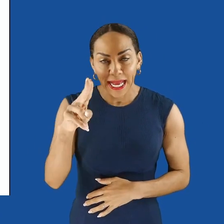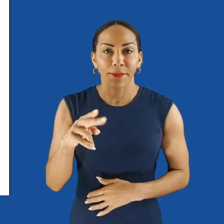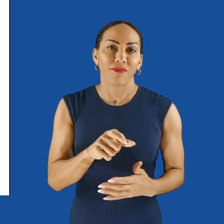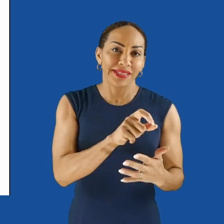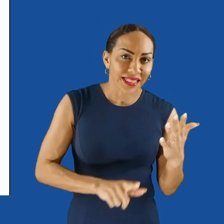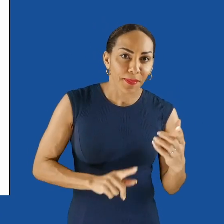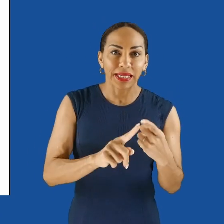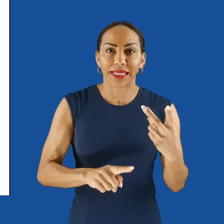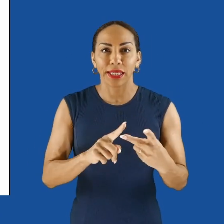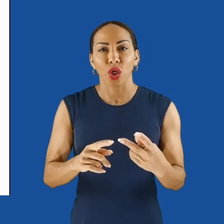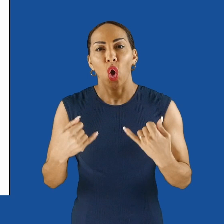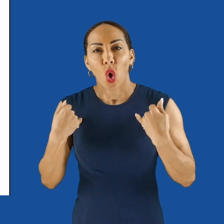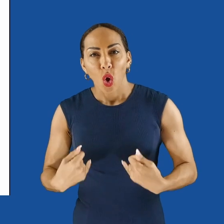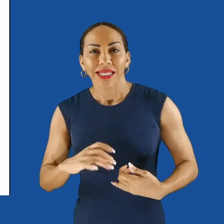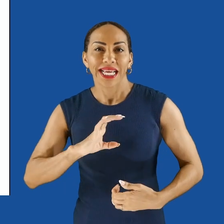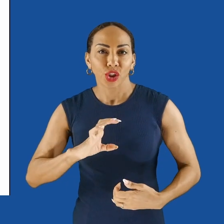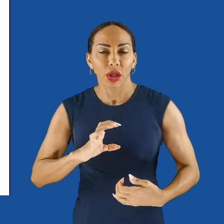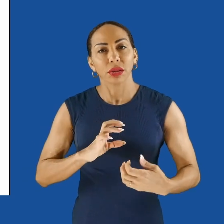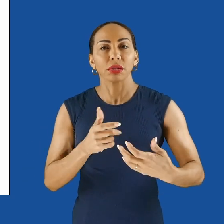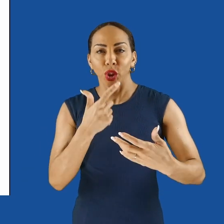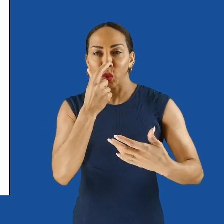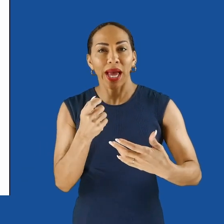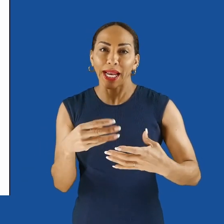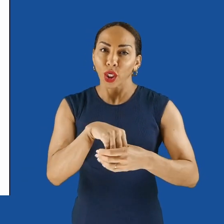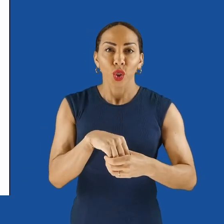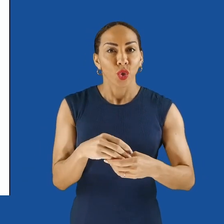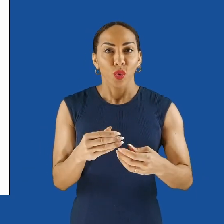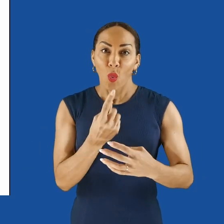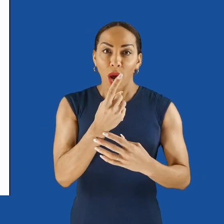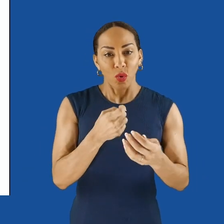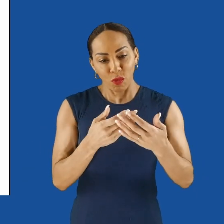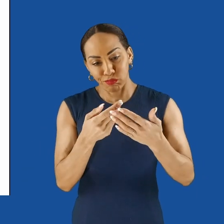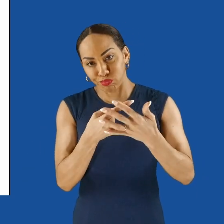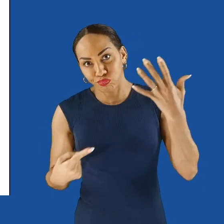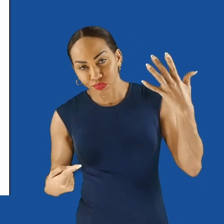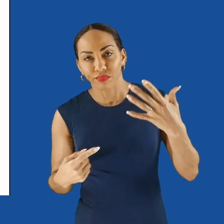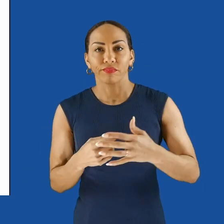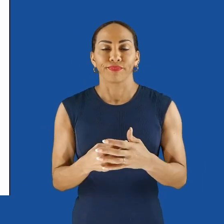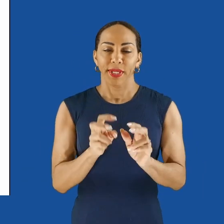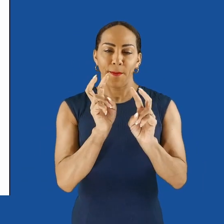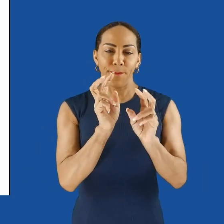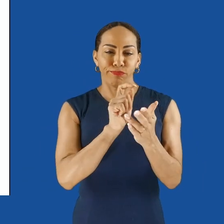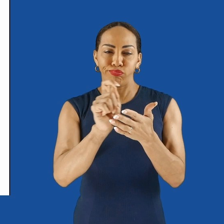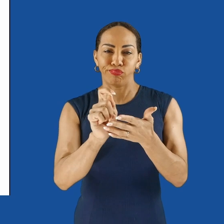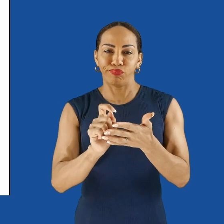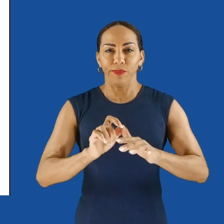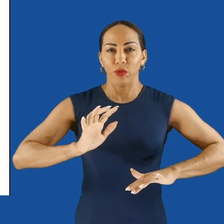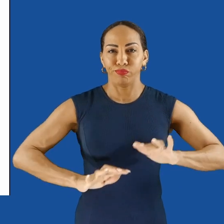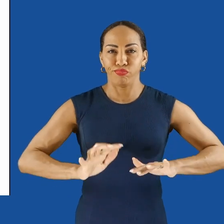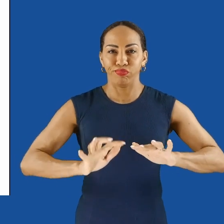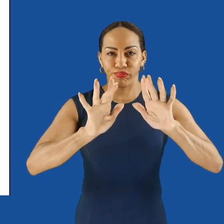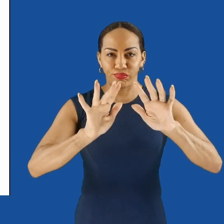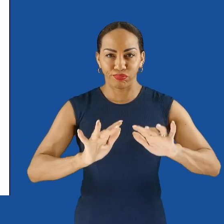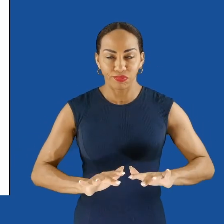or disabilities that you have? You can include one or more. You can give information about your conditions and disabilities and how